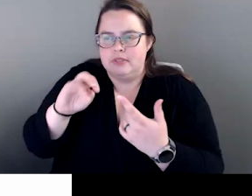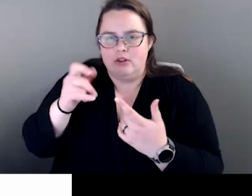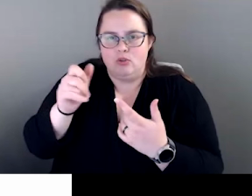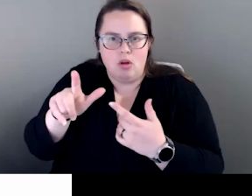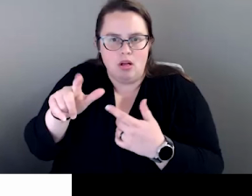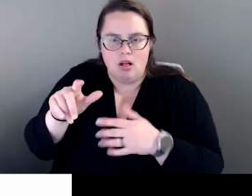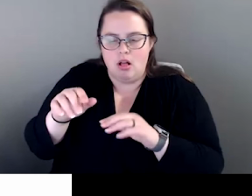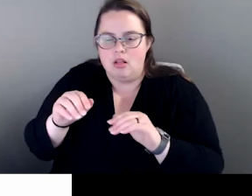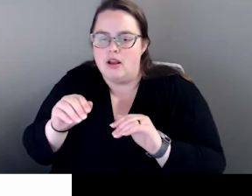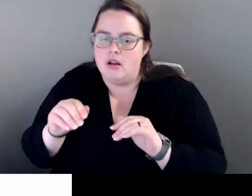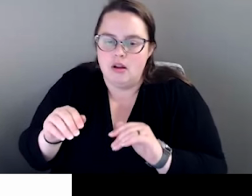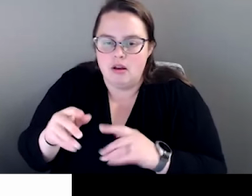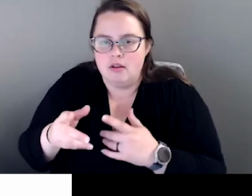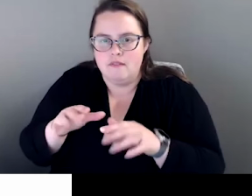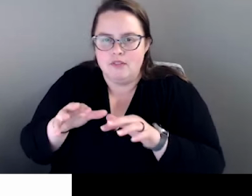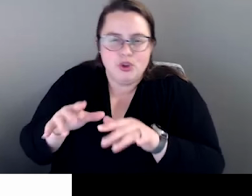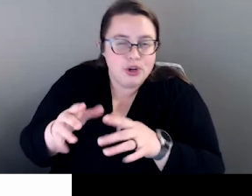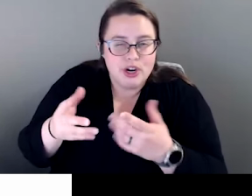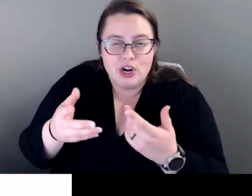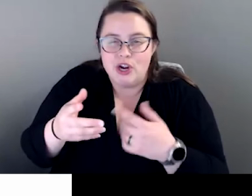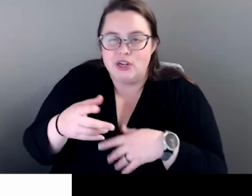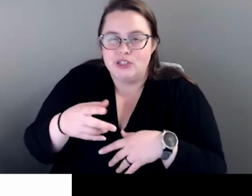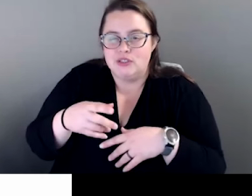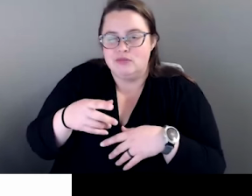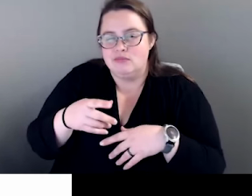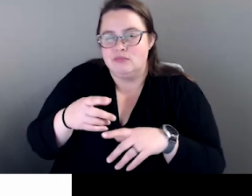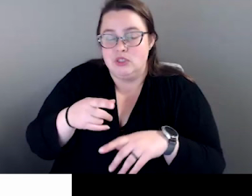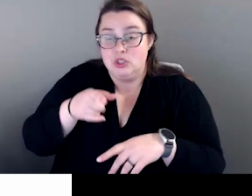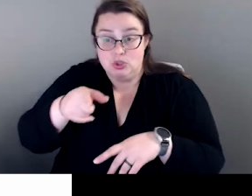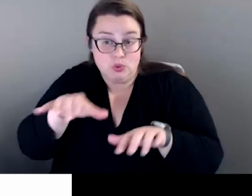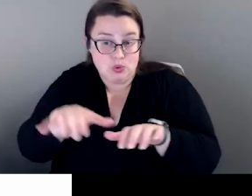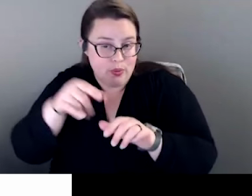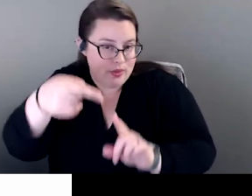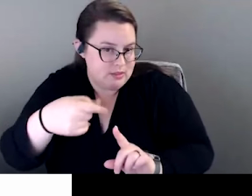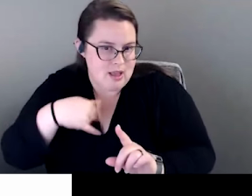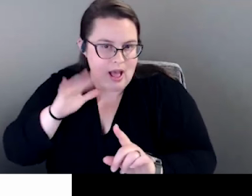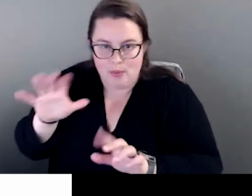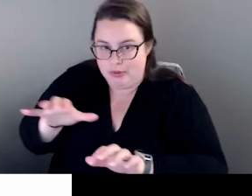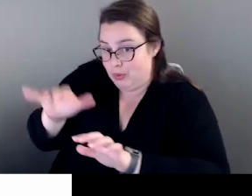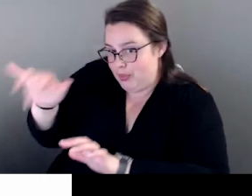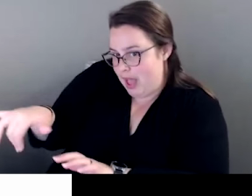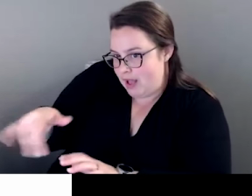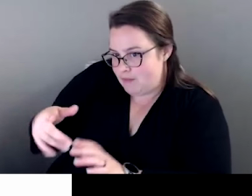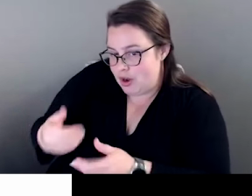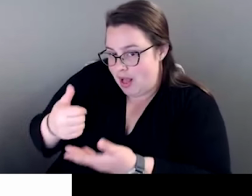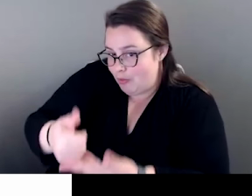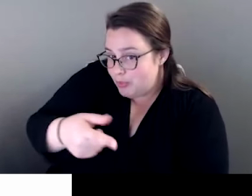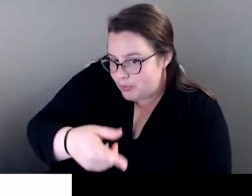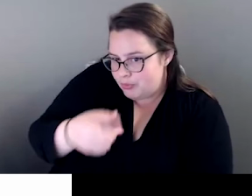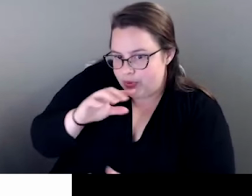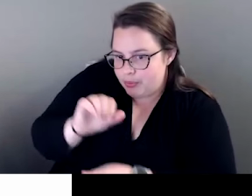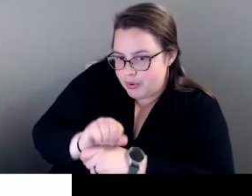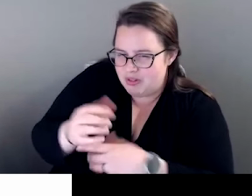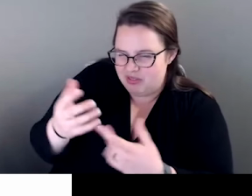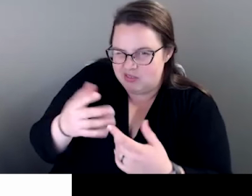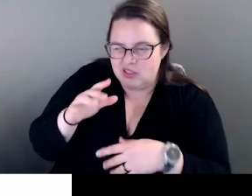hey, like if you do this, I'll give you that type of situation, right? So that's considered sexual harassment. There's